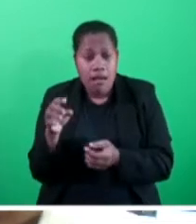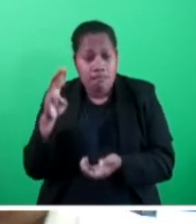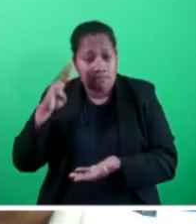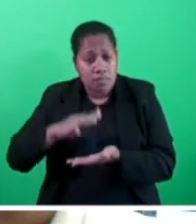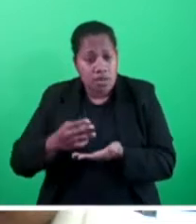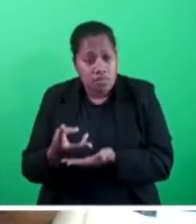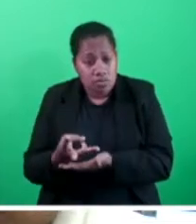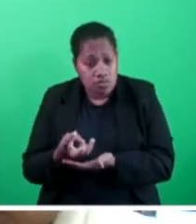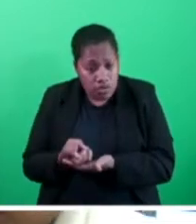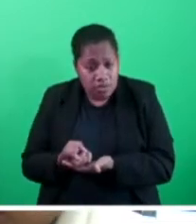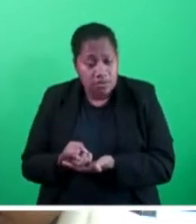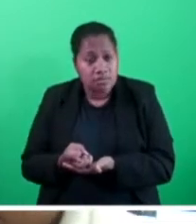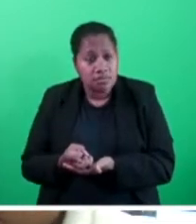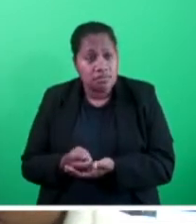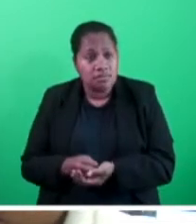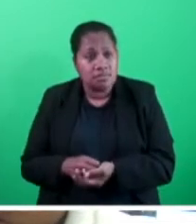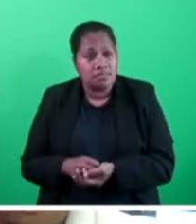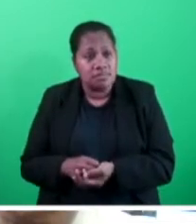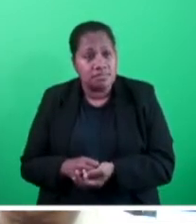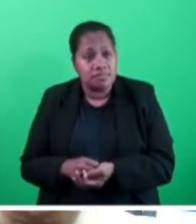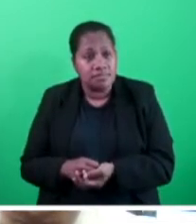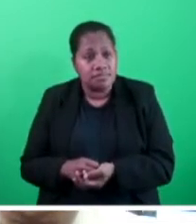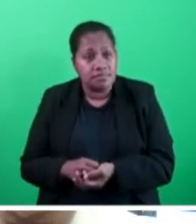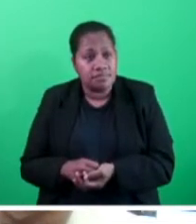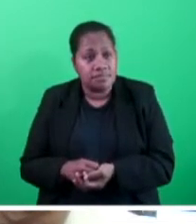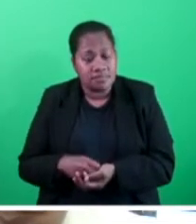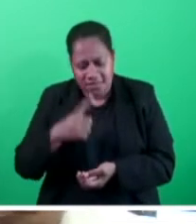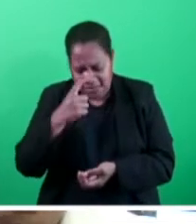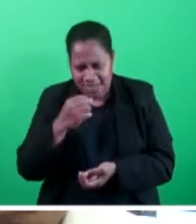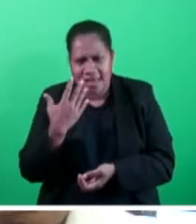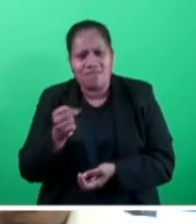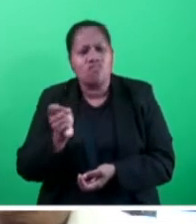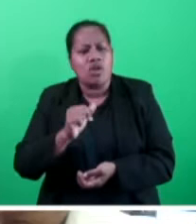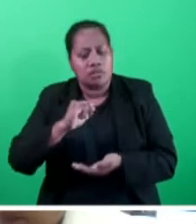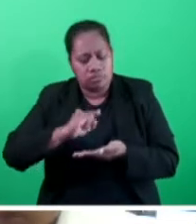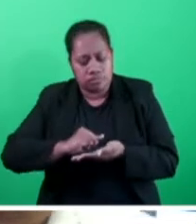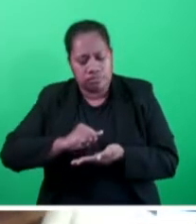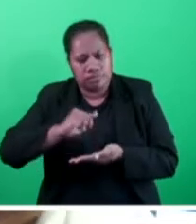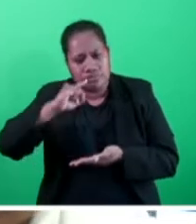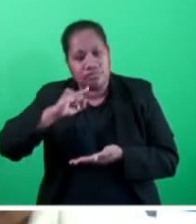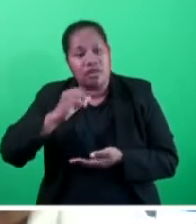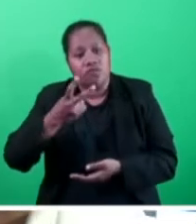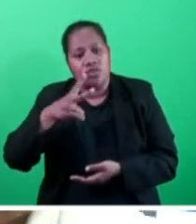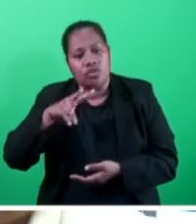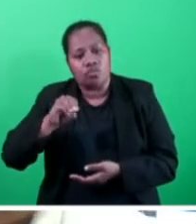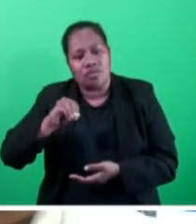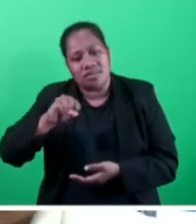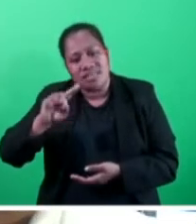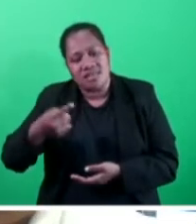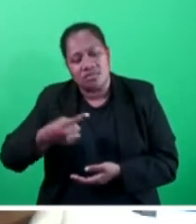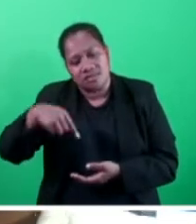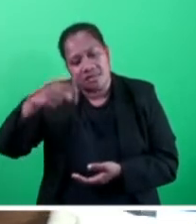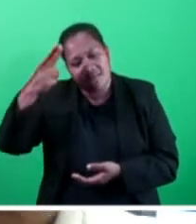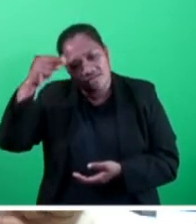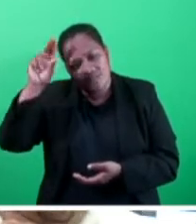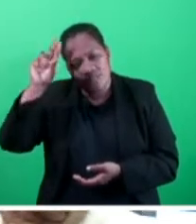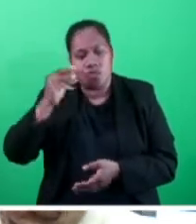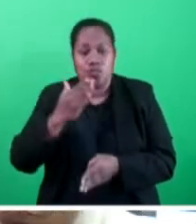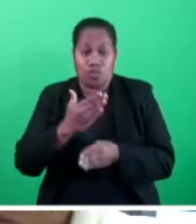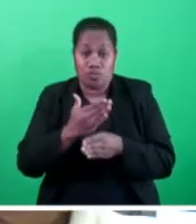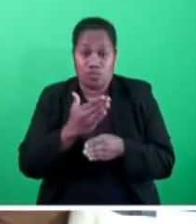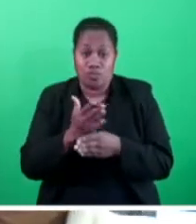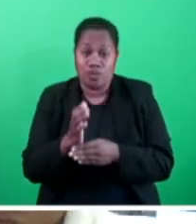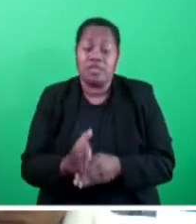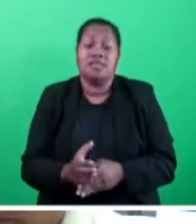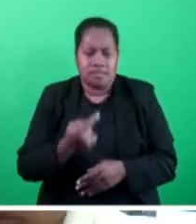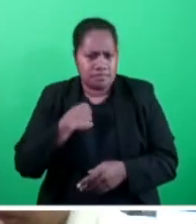a substantial yet viable increase for these 20,000 odd Fijian workers. And I will